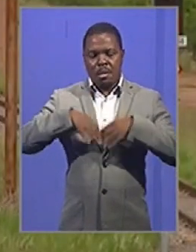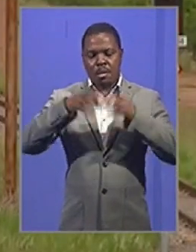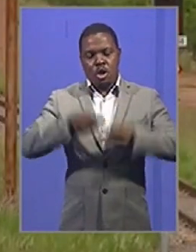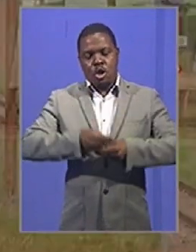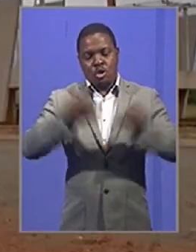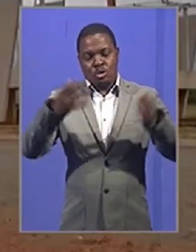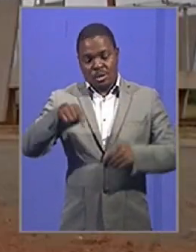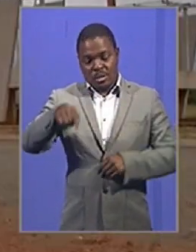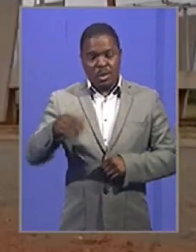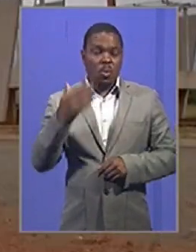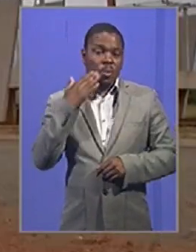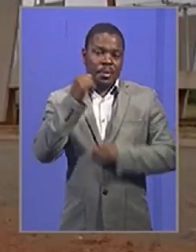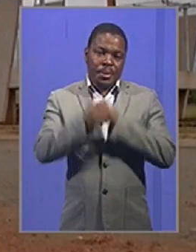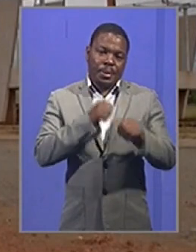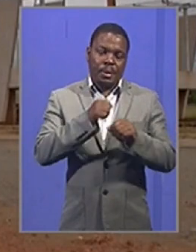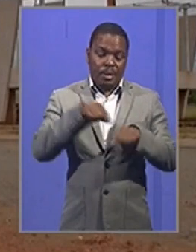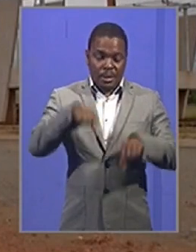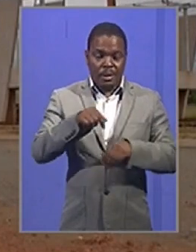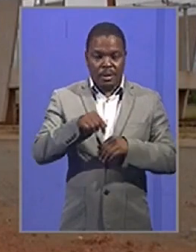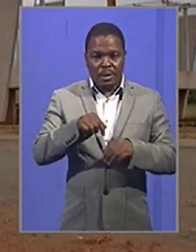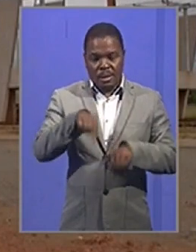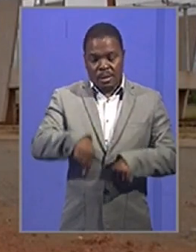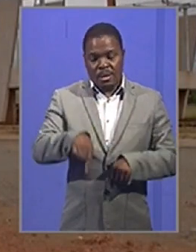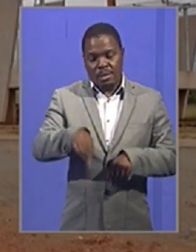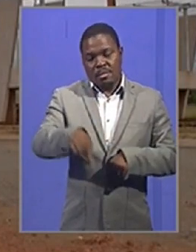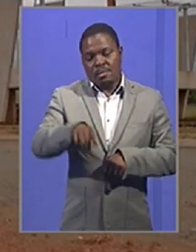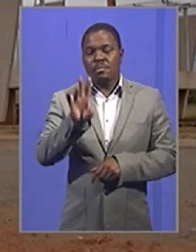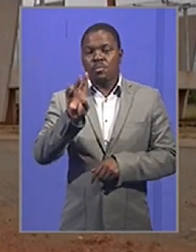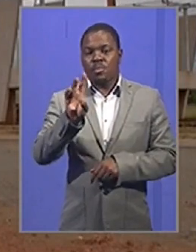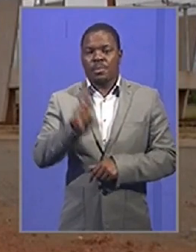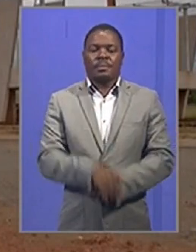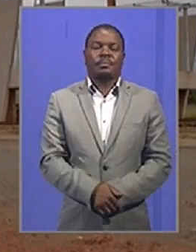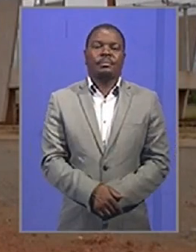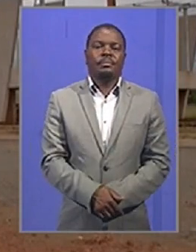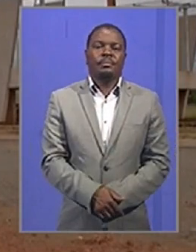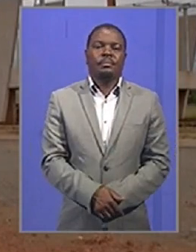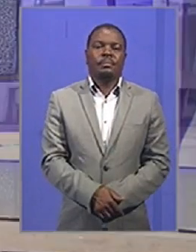Laboraro. Offense Stimo, SABC News, Mabopane.